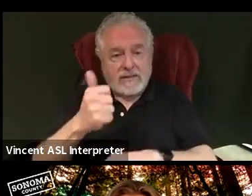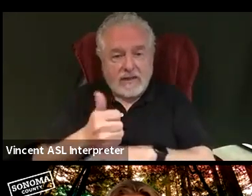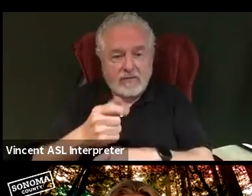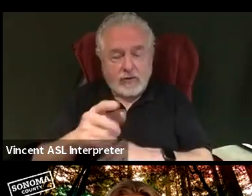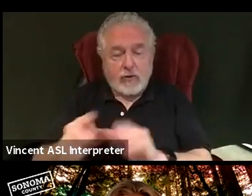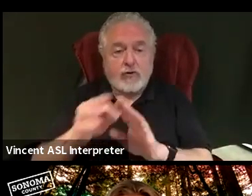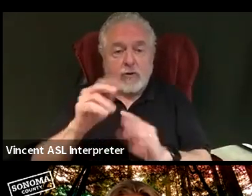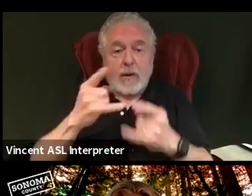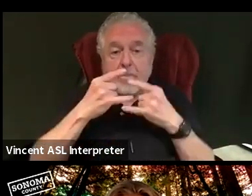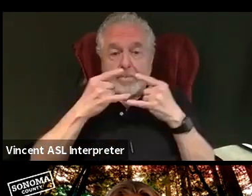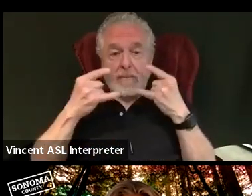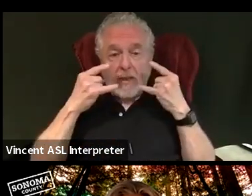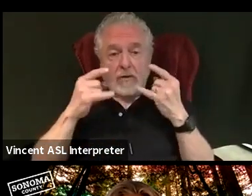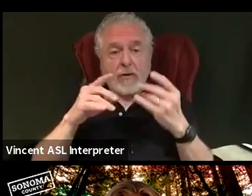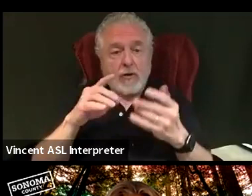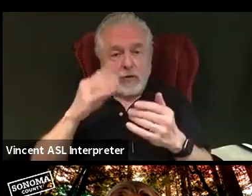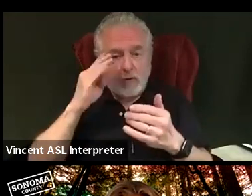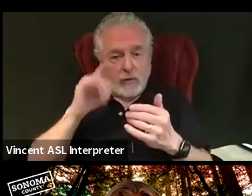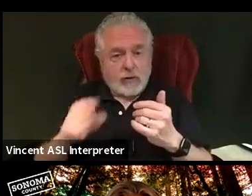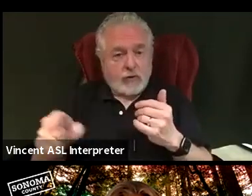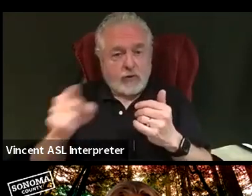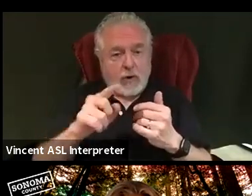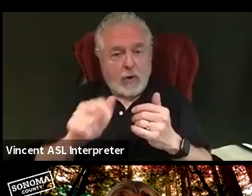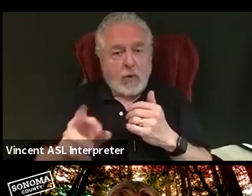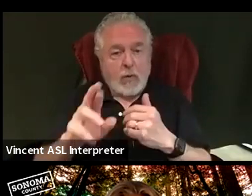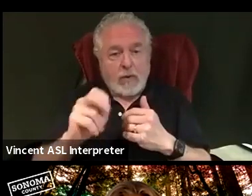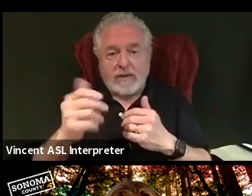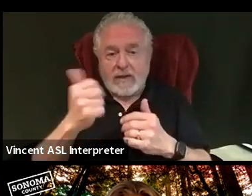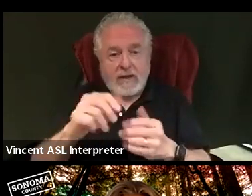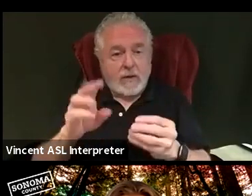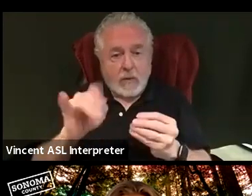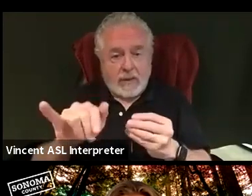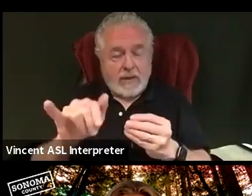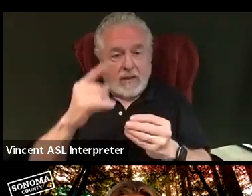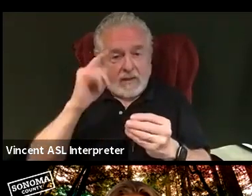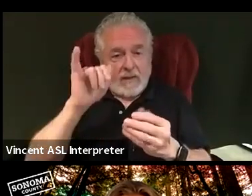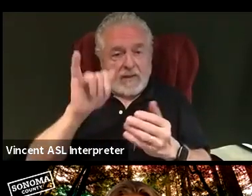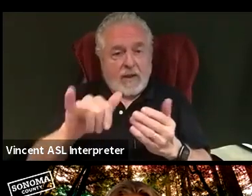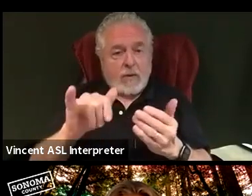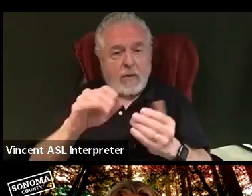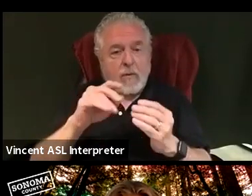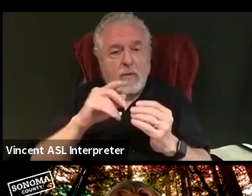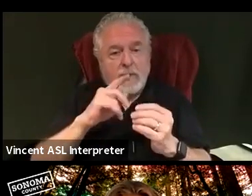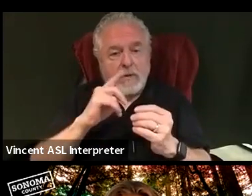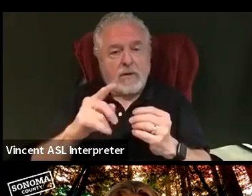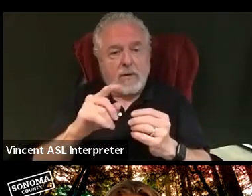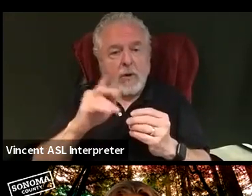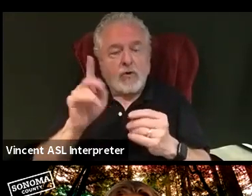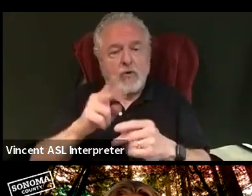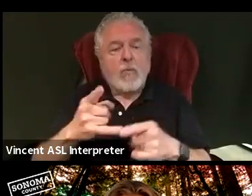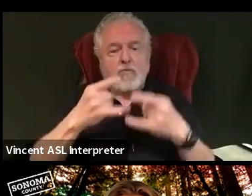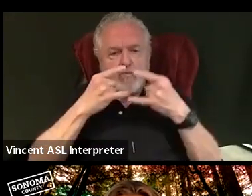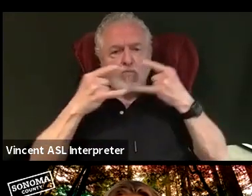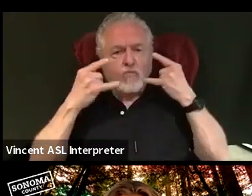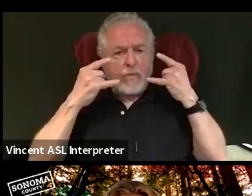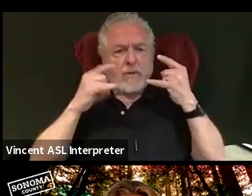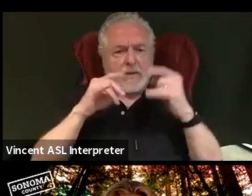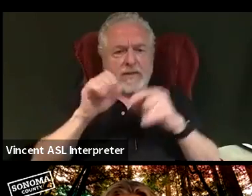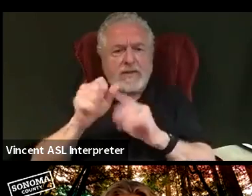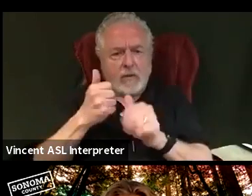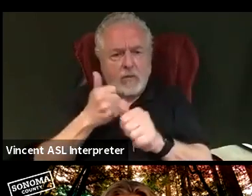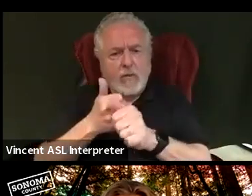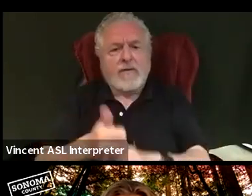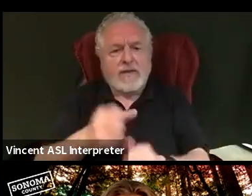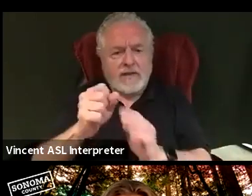you choose to wear a mask or you feel that you're at risk in any way, I think it's still perfectly reasonable to wear one. But yes, we'll align with the state,